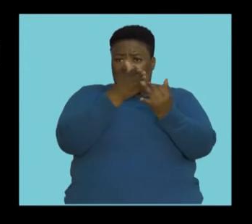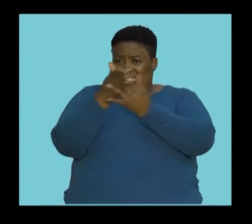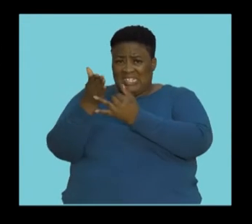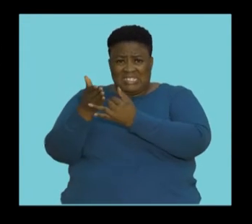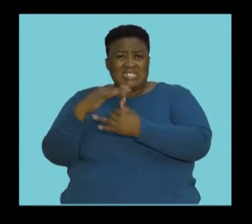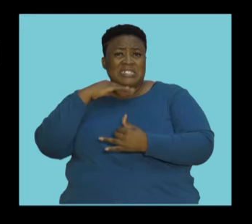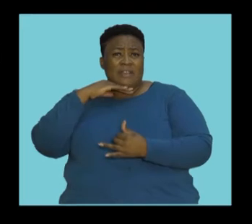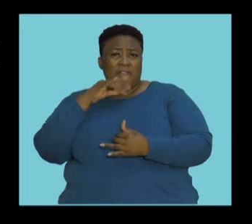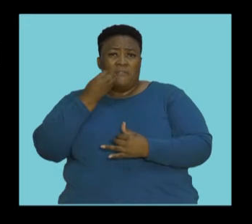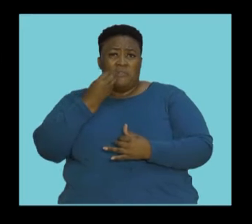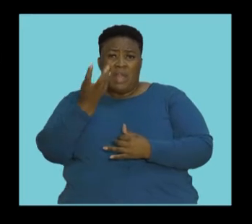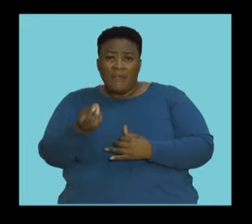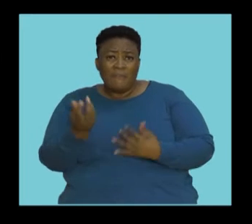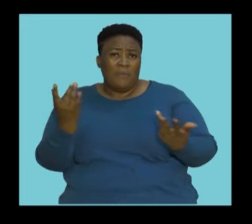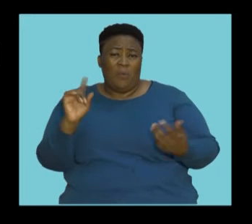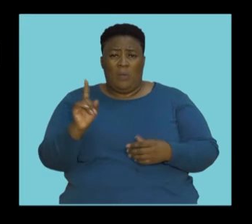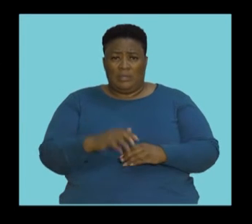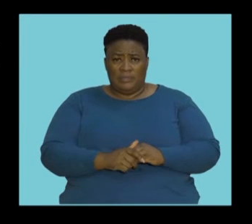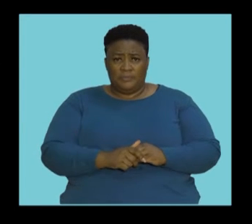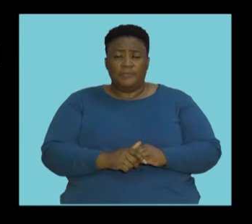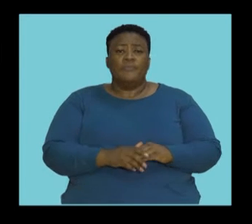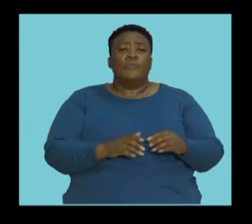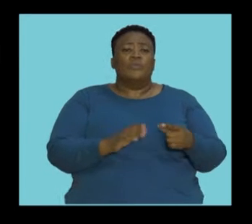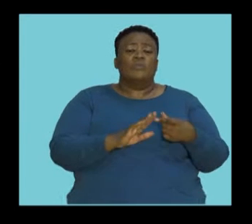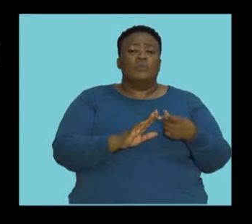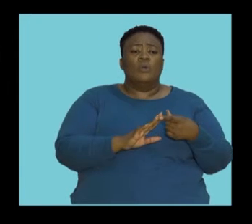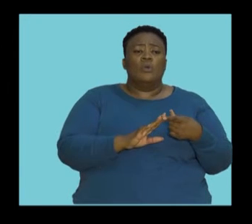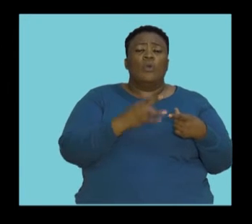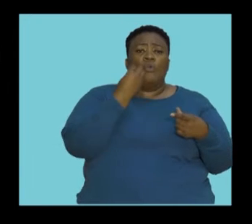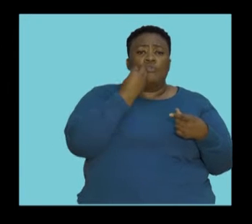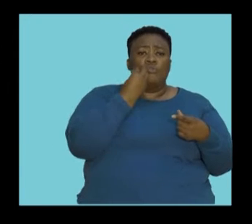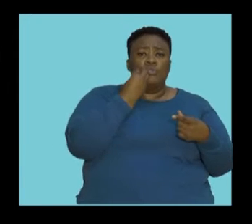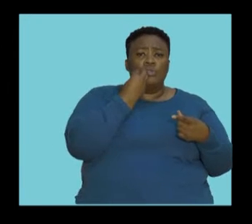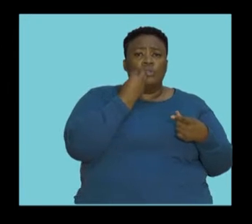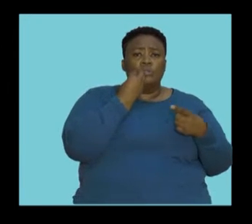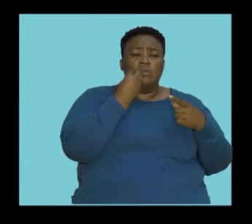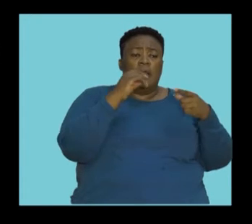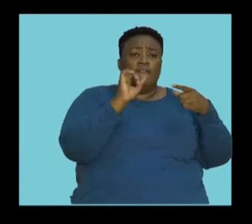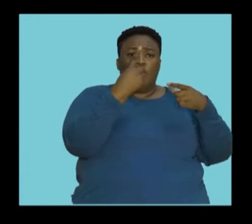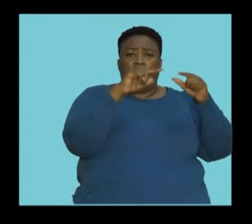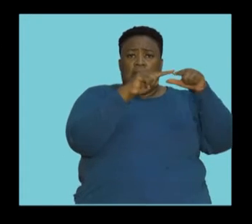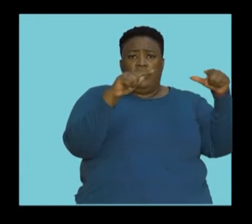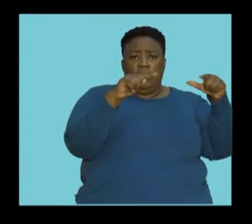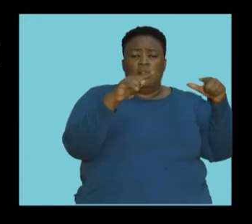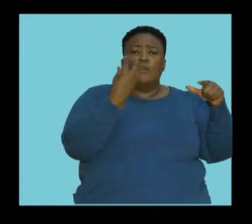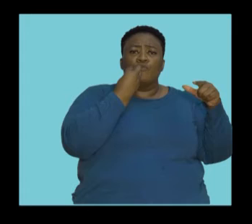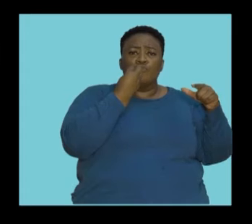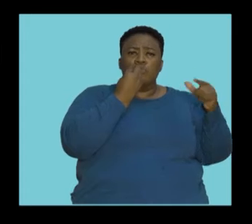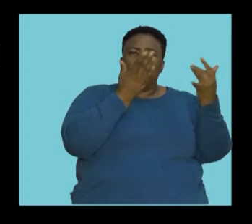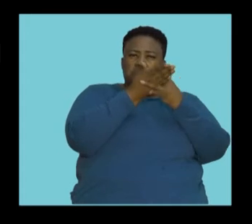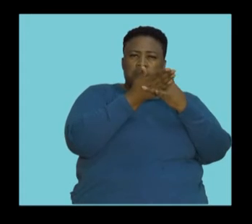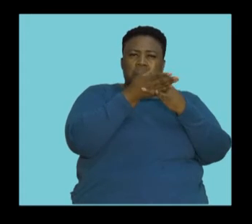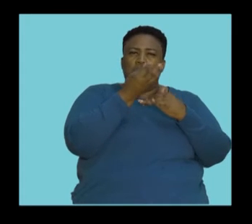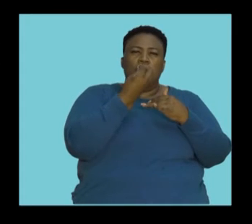food. Let's look at this. So households with high food security as the first level, and